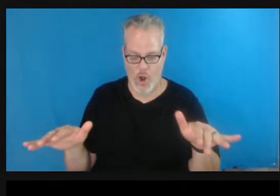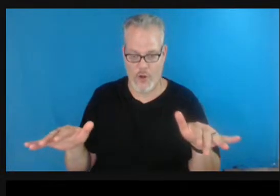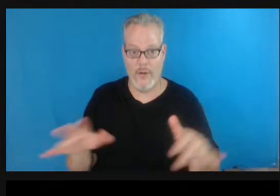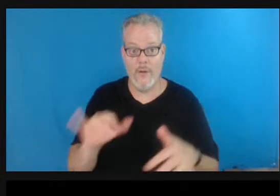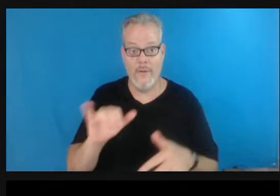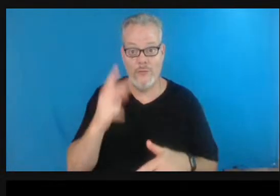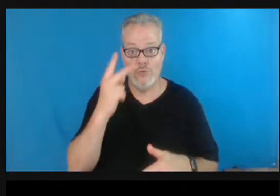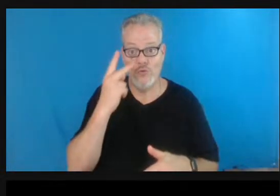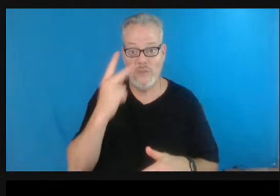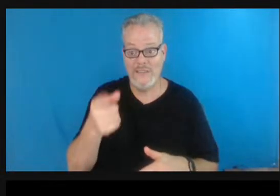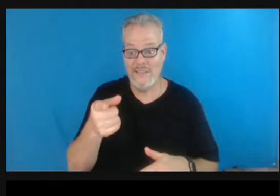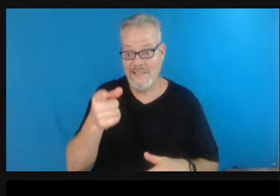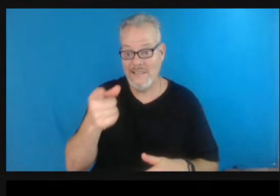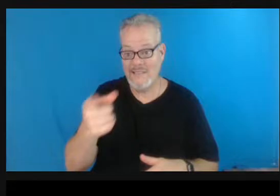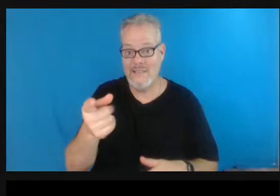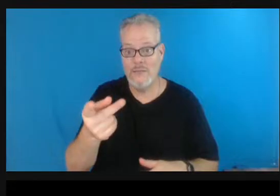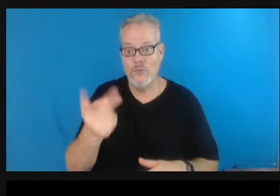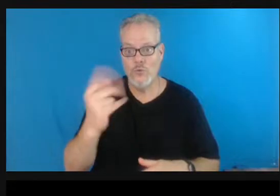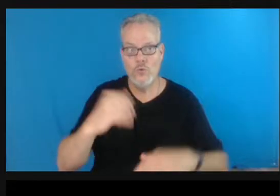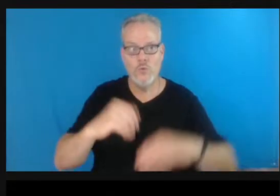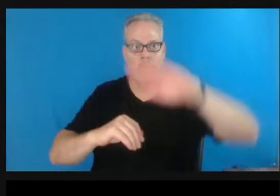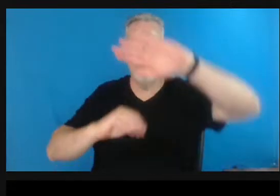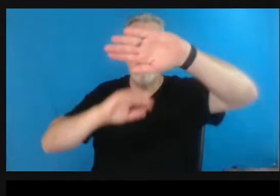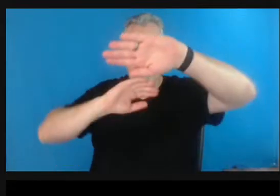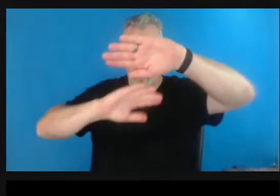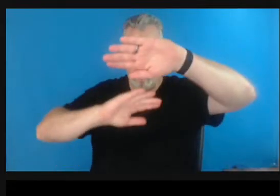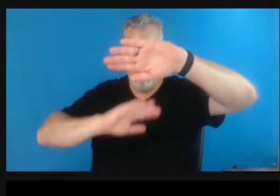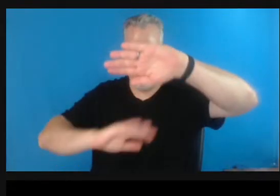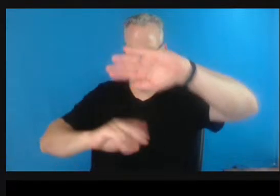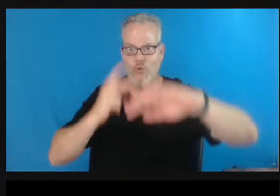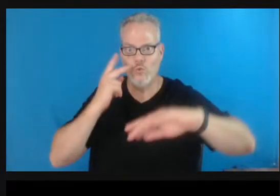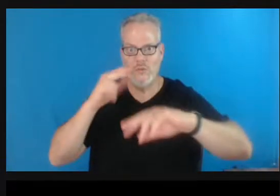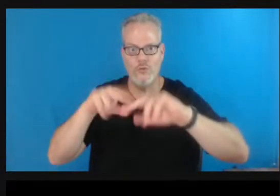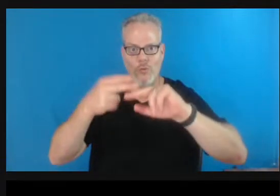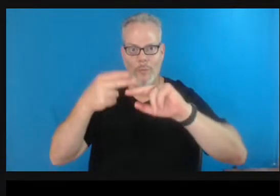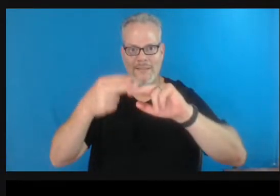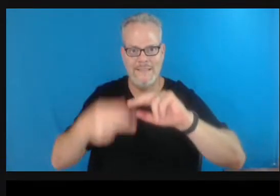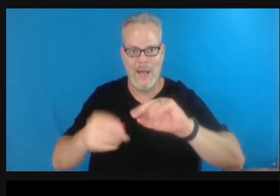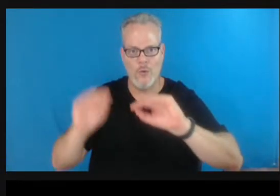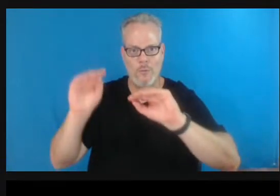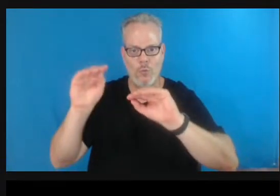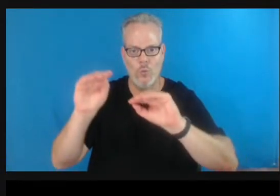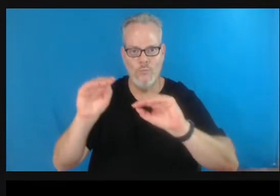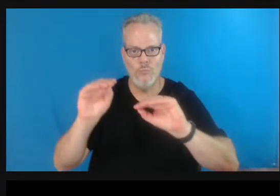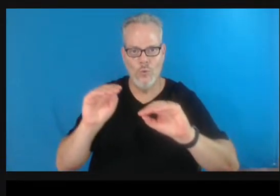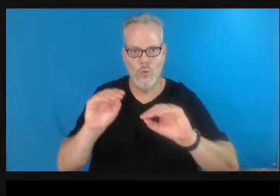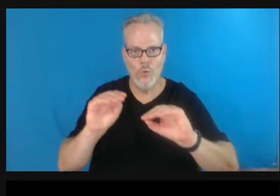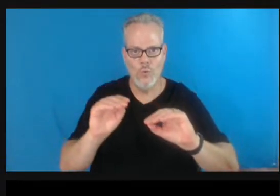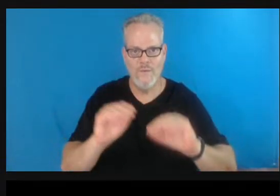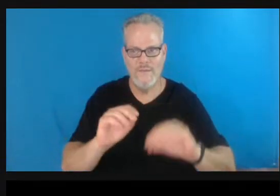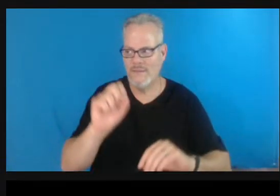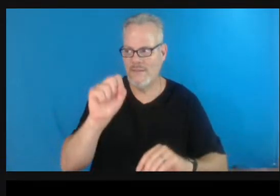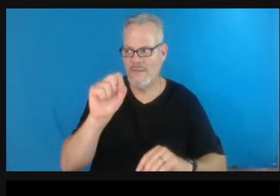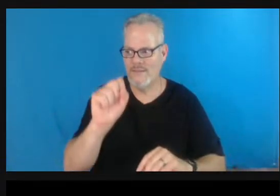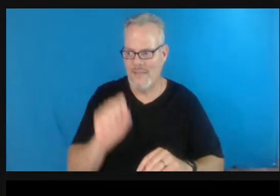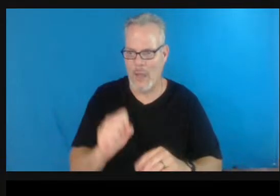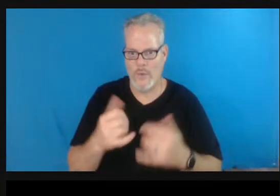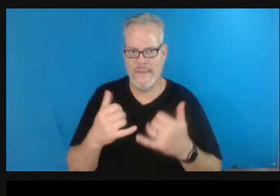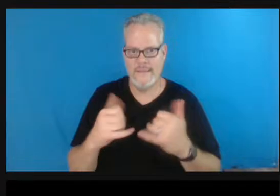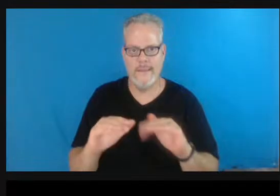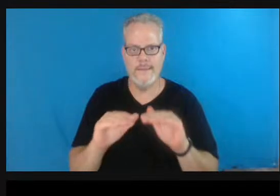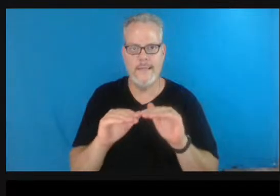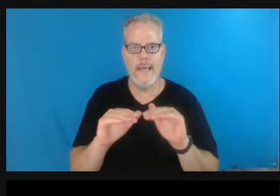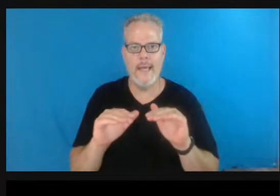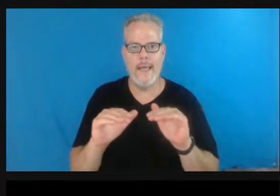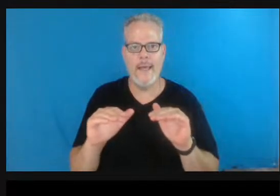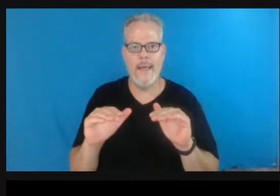Pu'u'o, it's dropping down, it's moving to the south, and it's kind of stable on the east-west. I mean, maybe it's moving slightly west, but before it